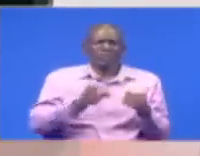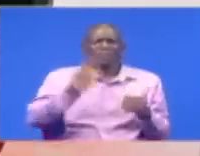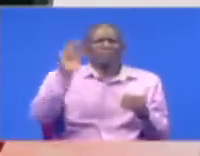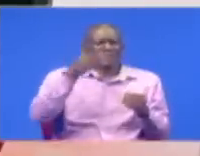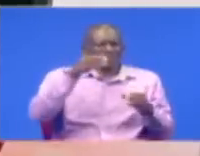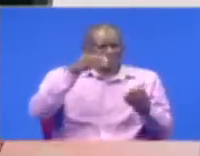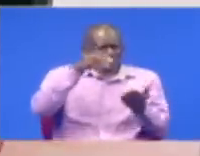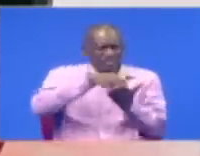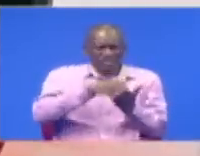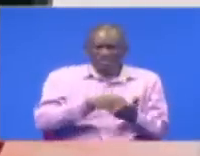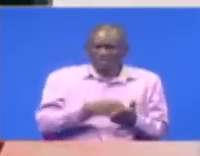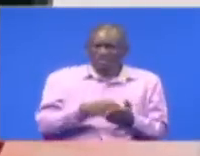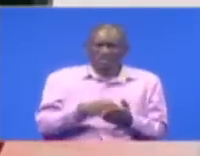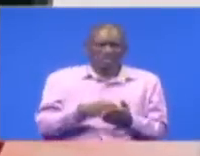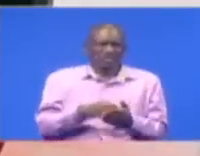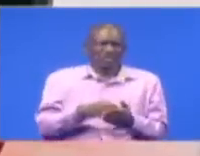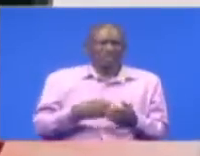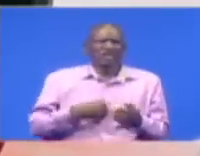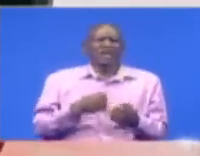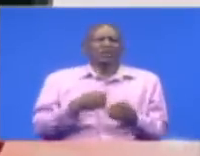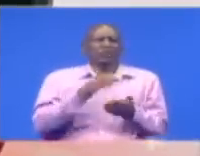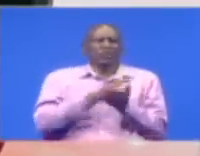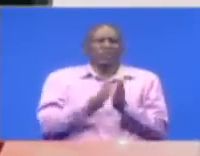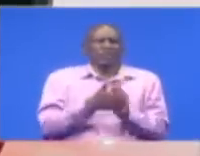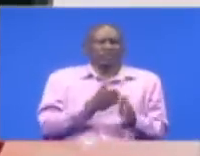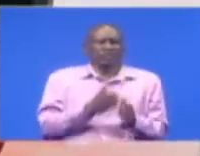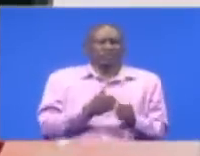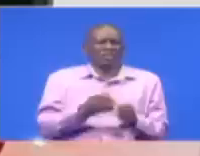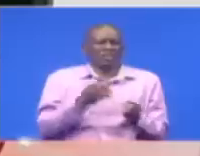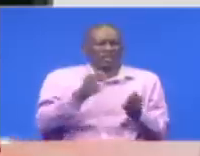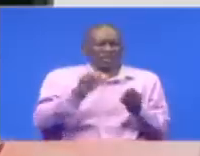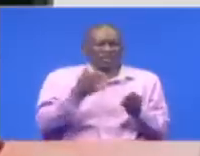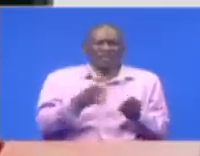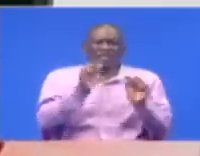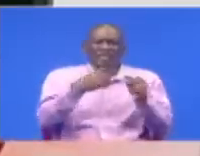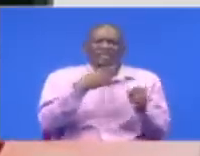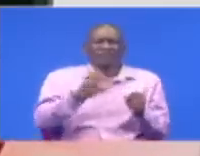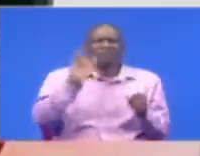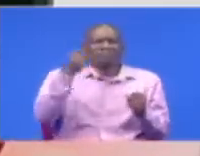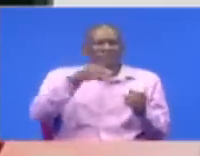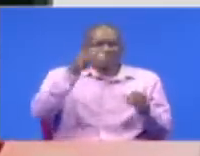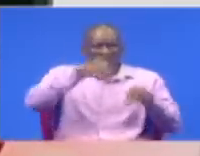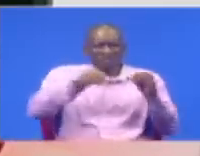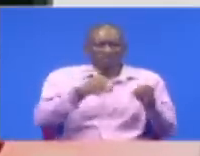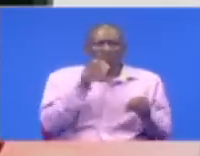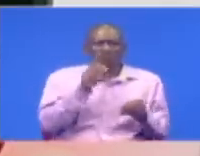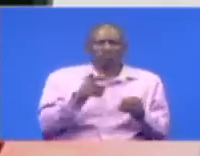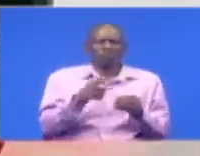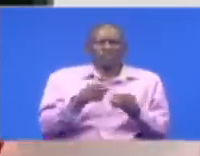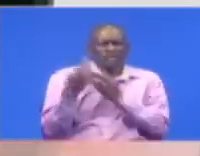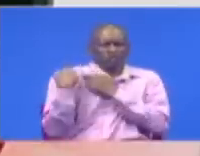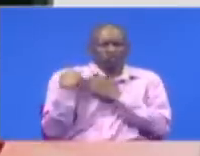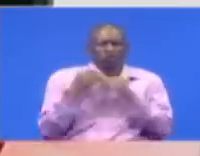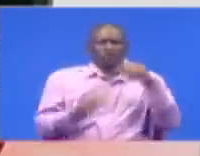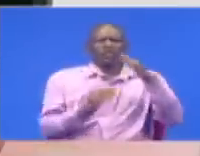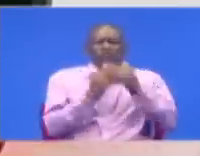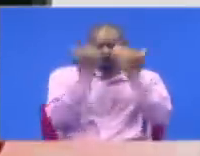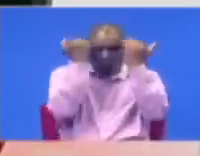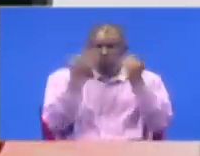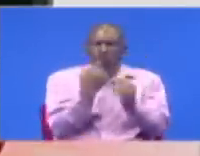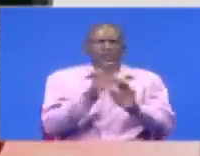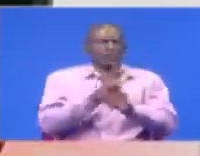presidential petition, I would, without reservation, say, should be the sole preserve of the Supreme